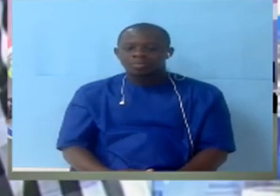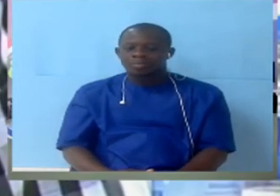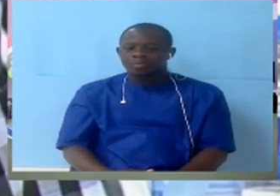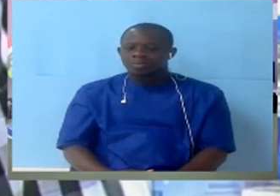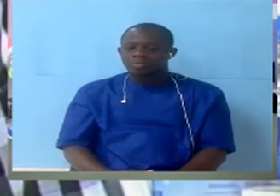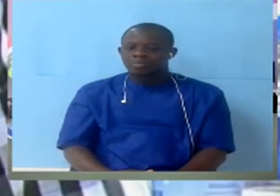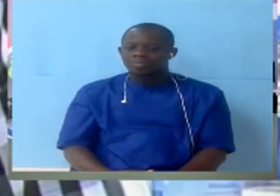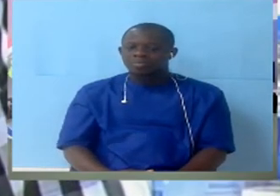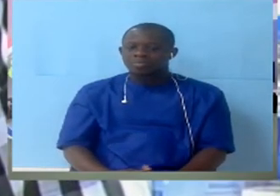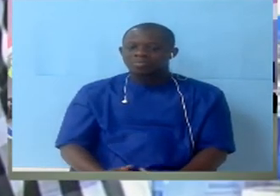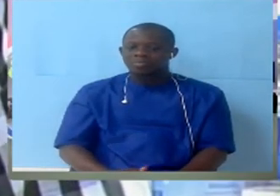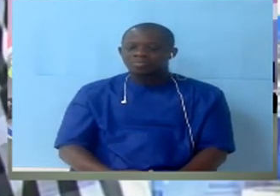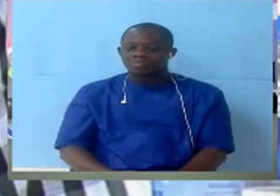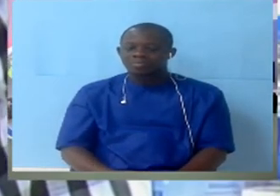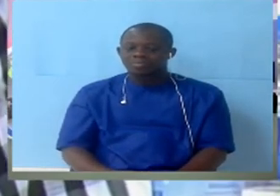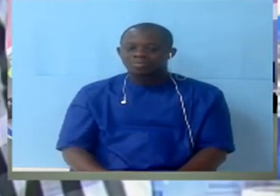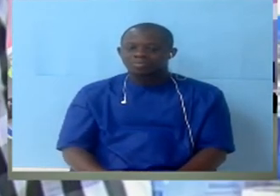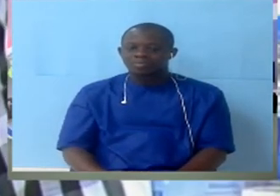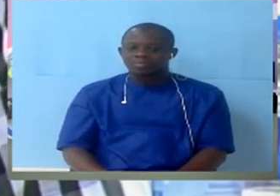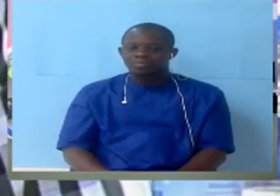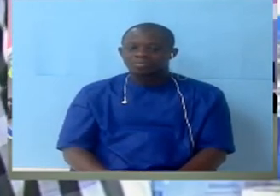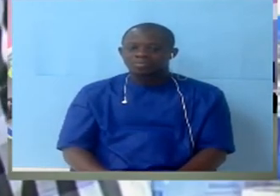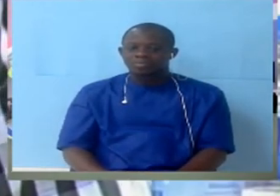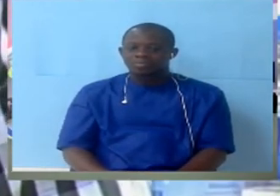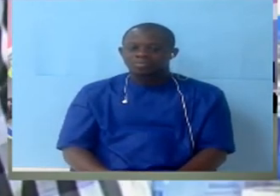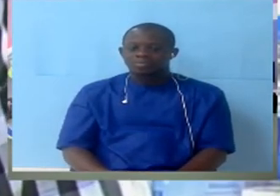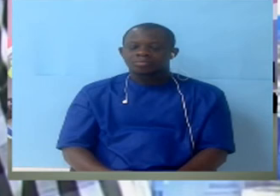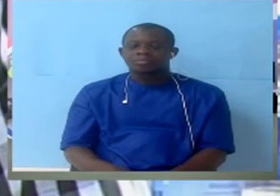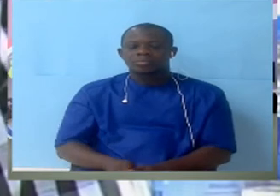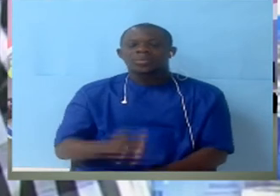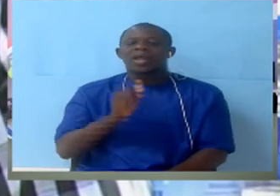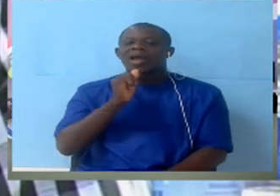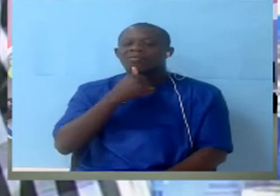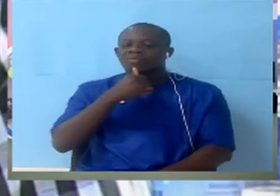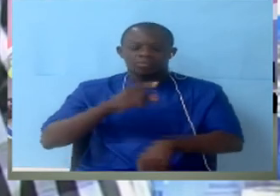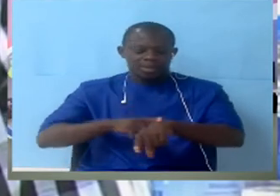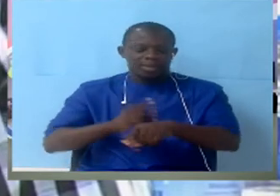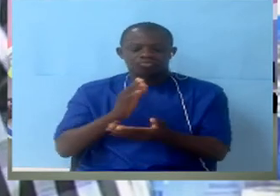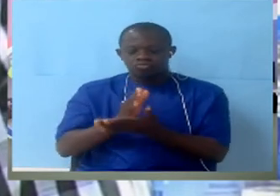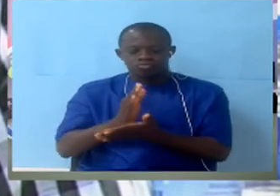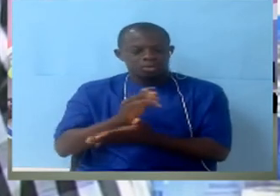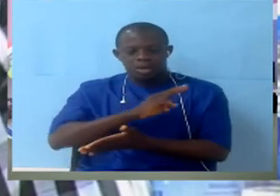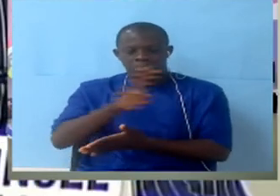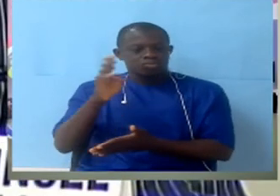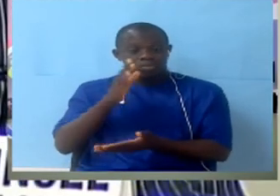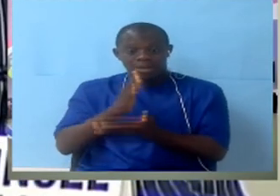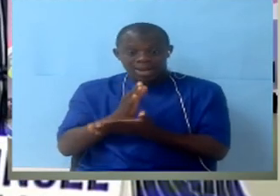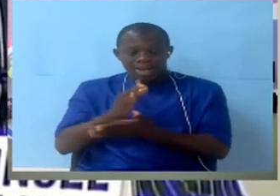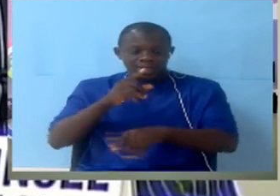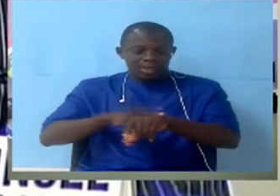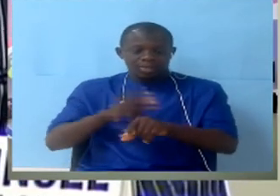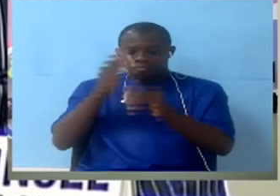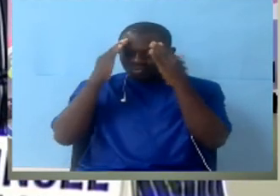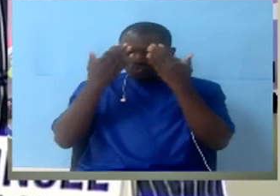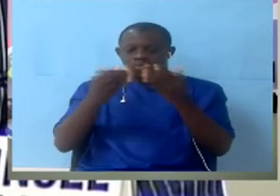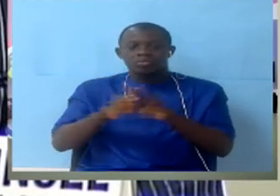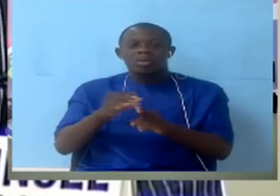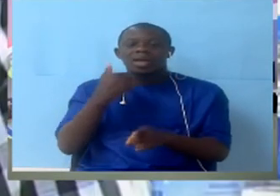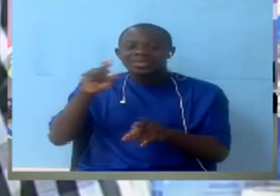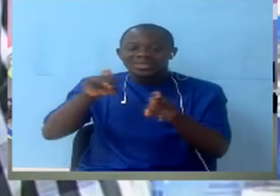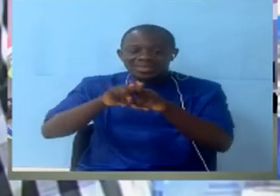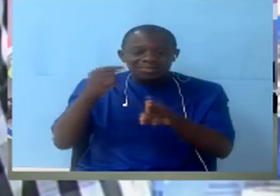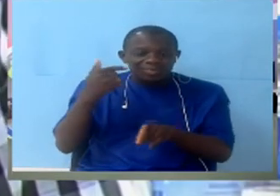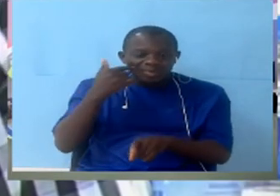around Tilibulo afternoon time but exactly time more in the afternoon time but I don't know the exact time of the same day